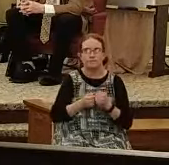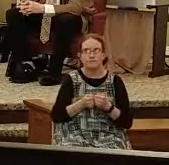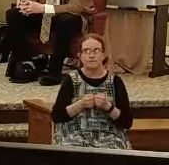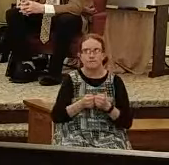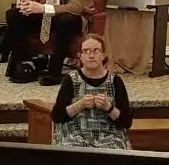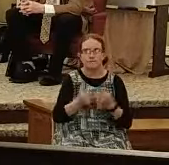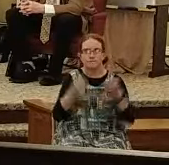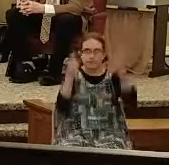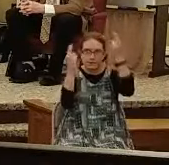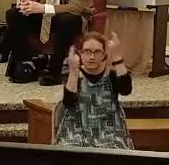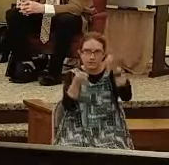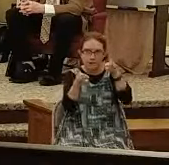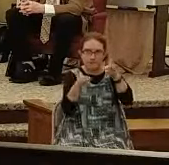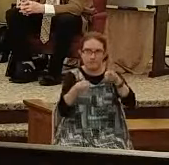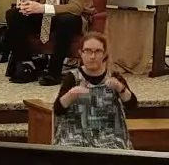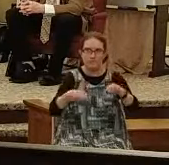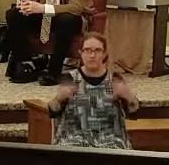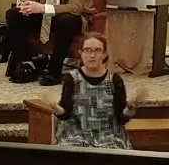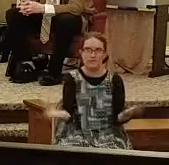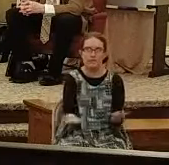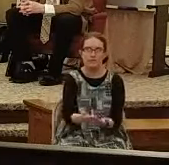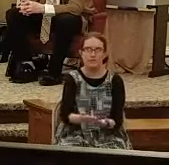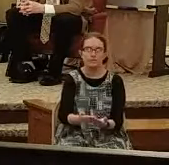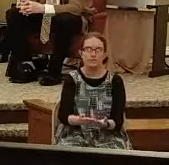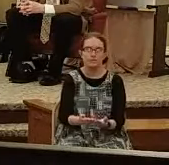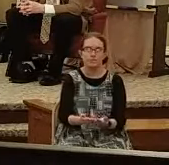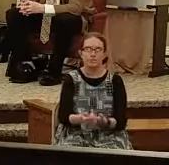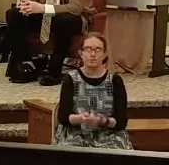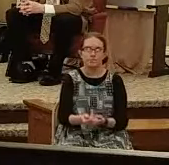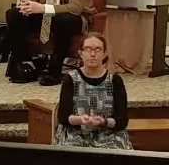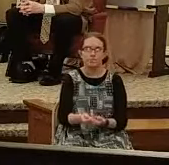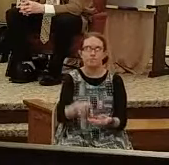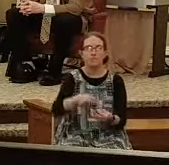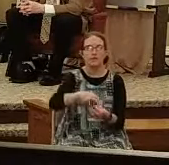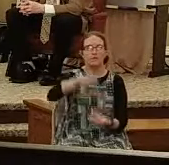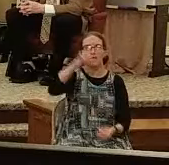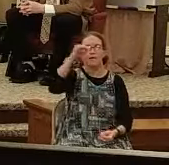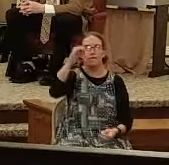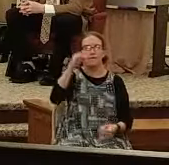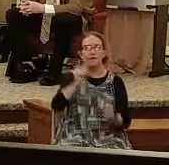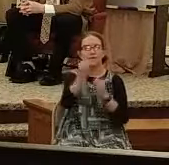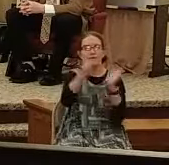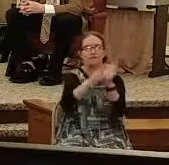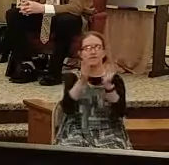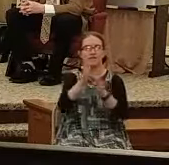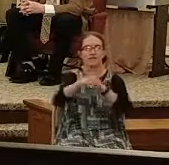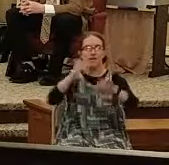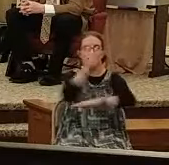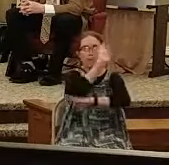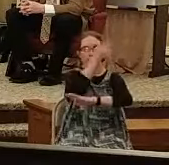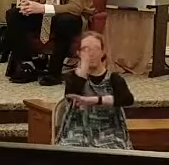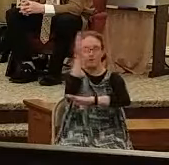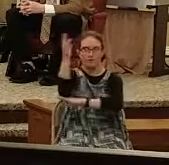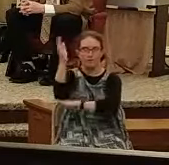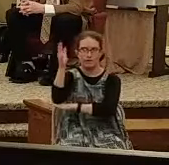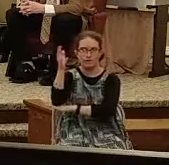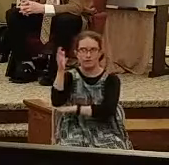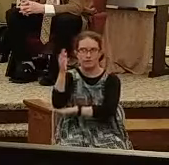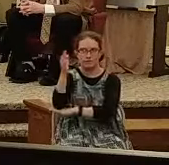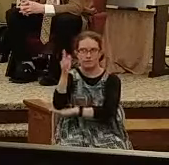So what's happening here is the Spirit has led Jesus out into the wilderness to